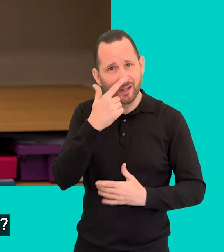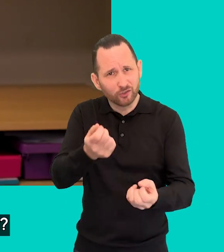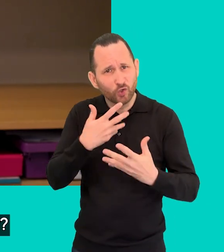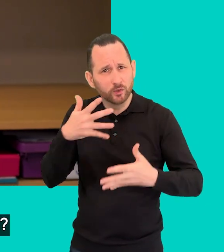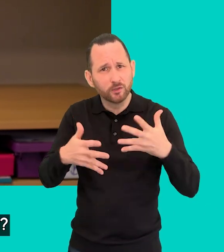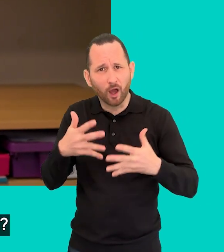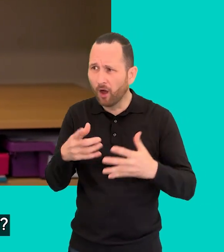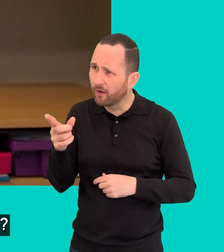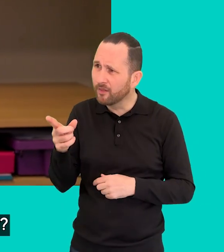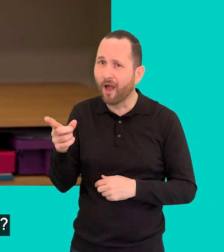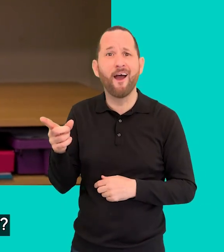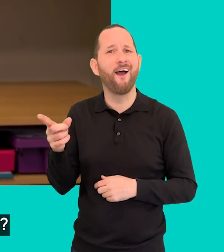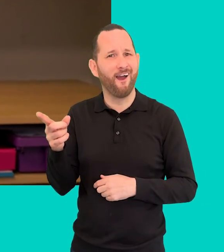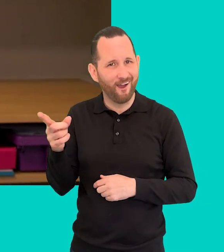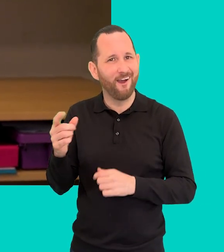for brother?